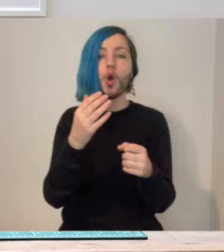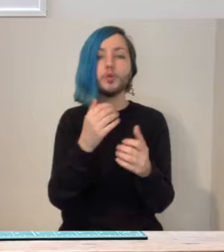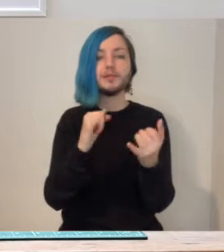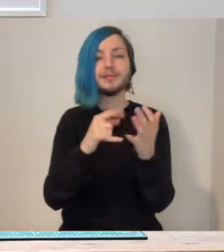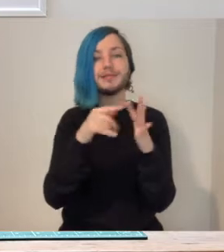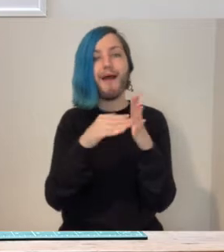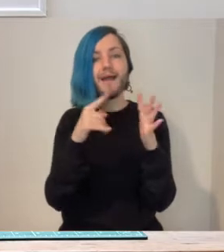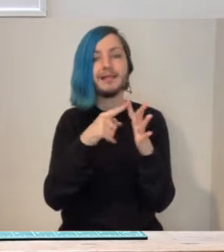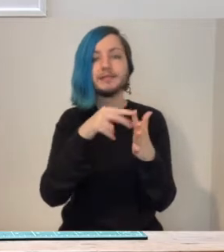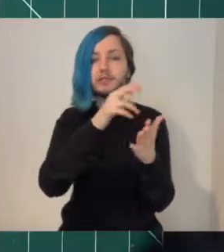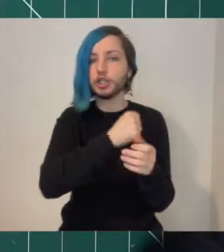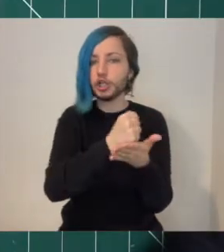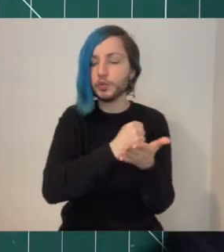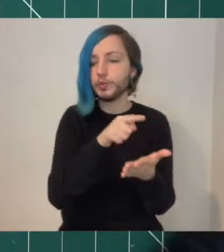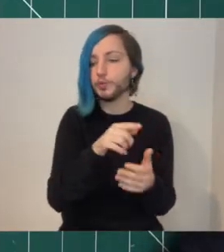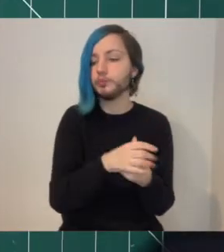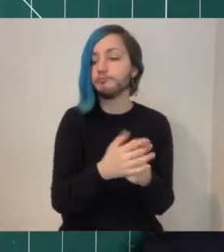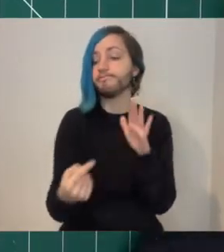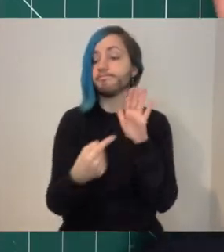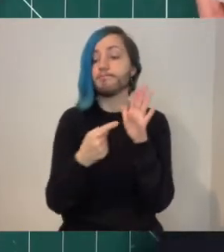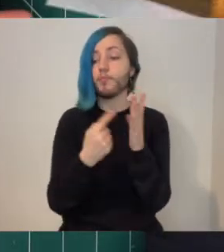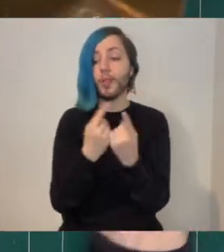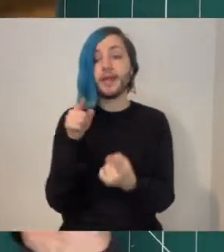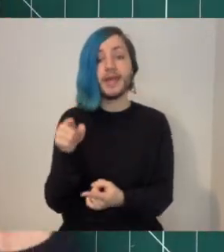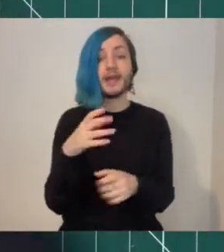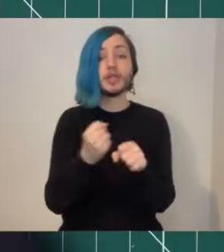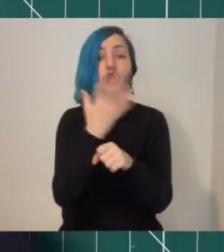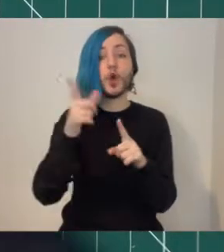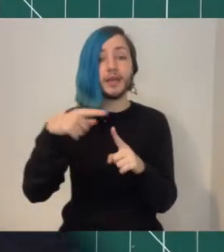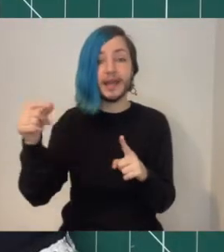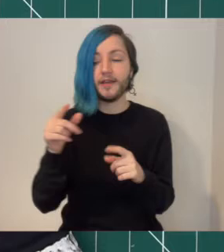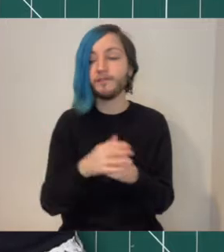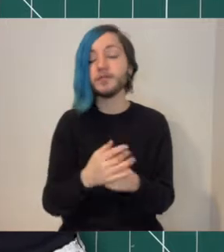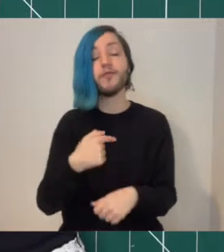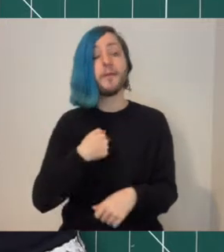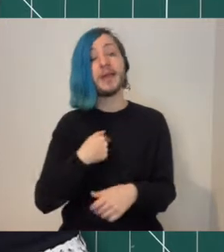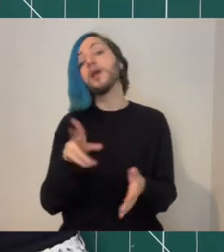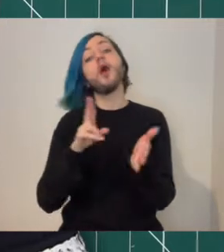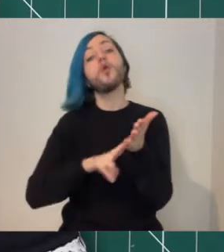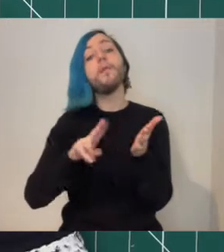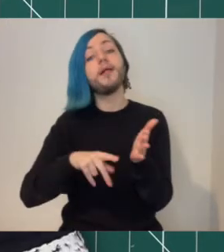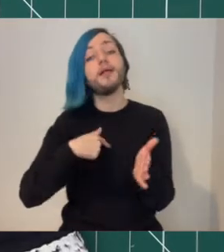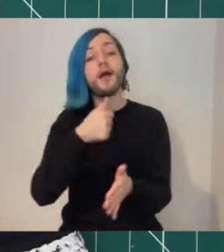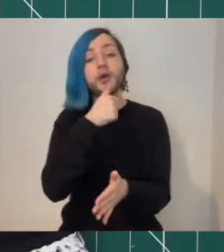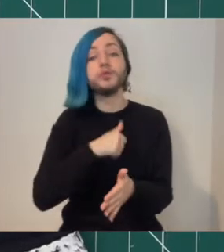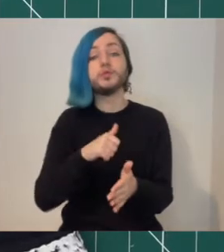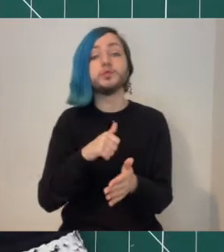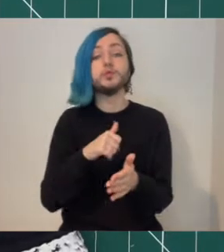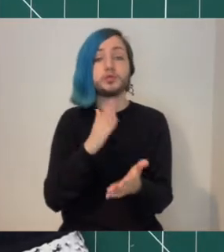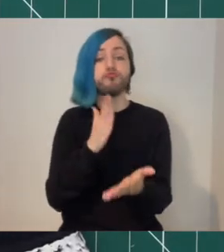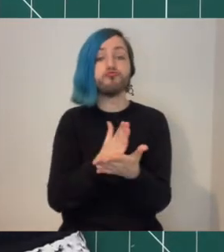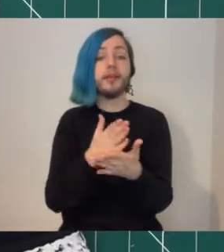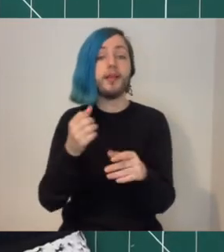and then very importantly we have here is our gold leaf. Now this, I usually use